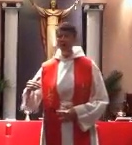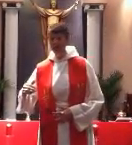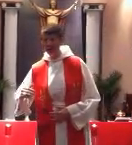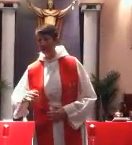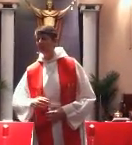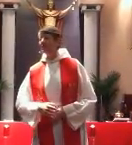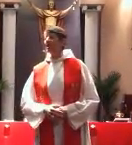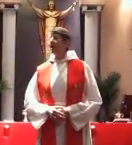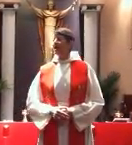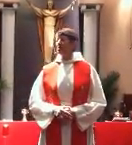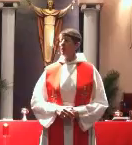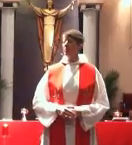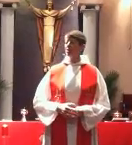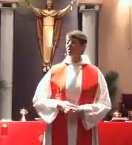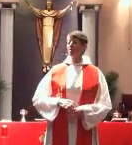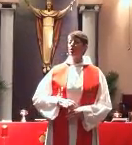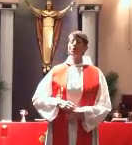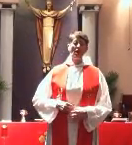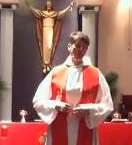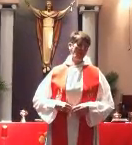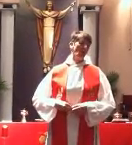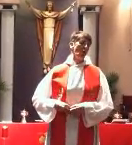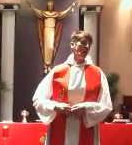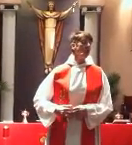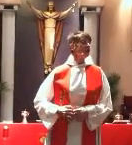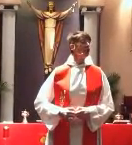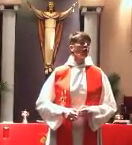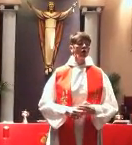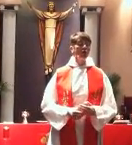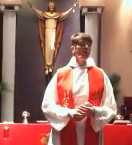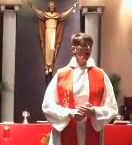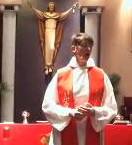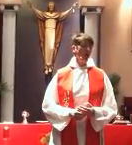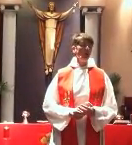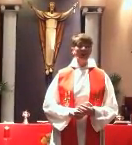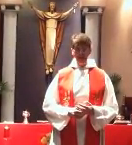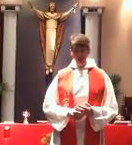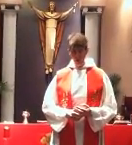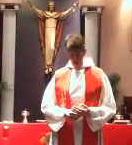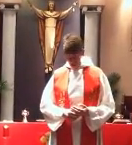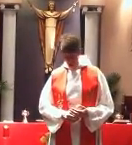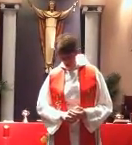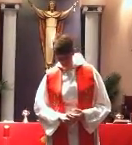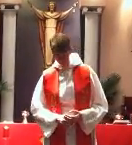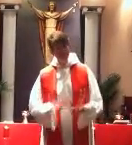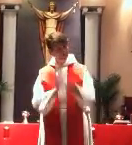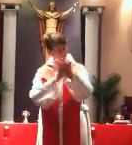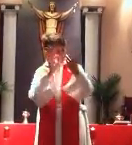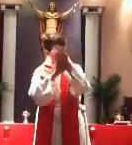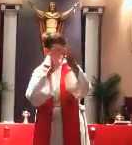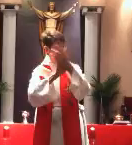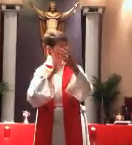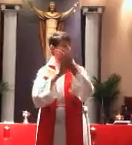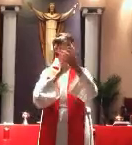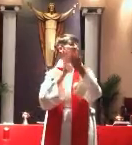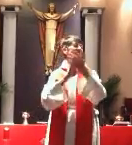Yesterday morning, the members of the new governing board, which include our own Gail Risler.